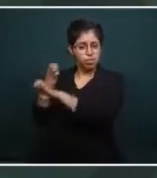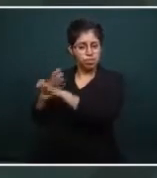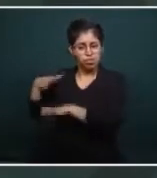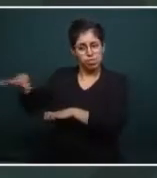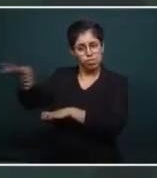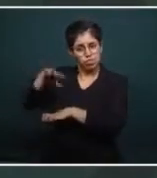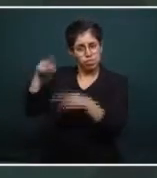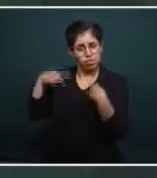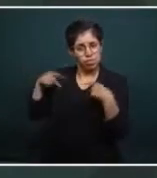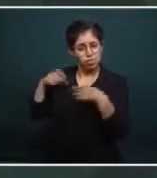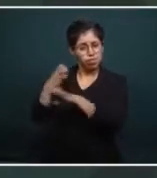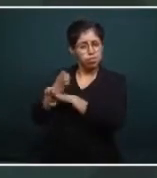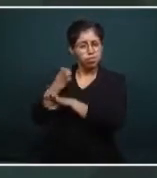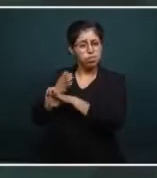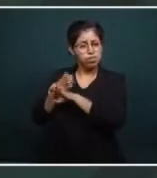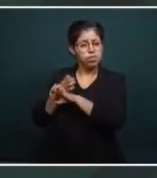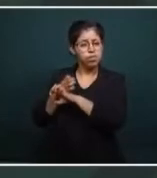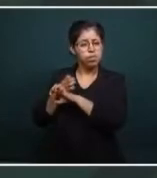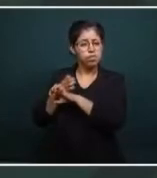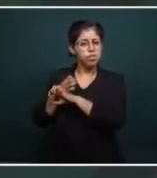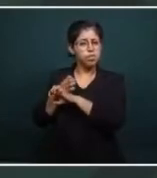States society, the people, va